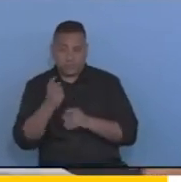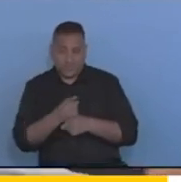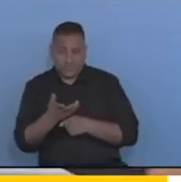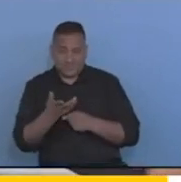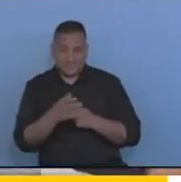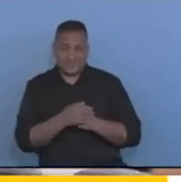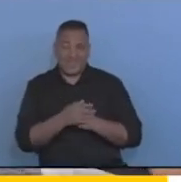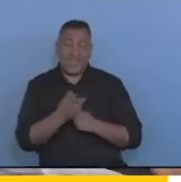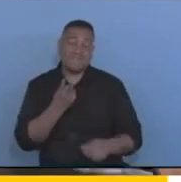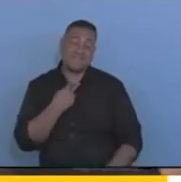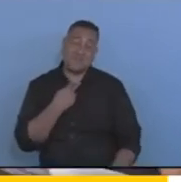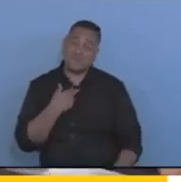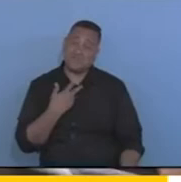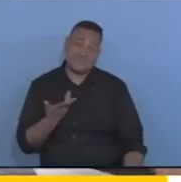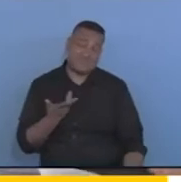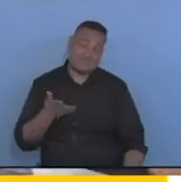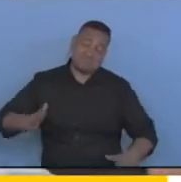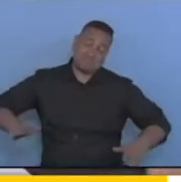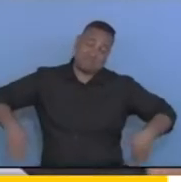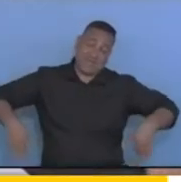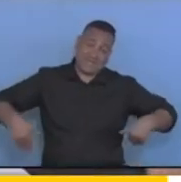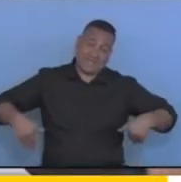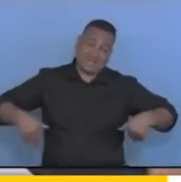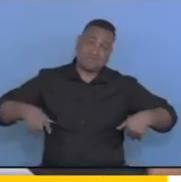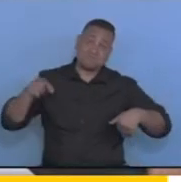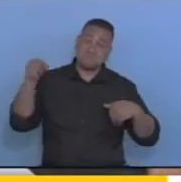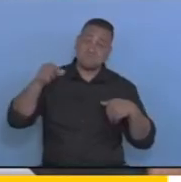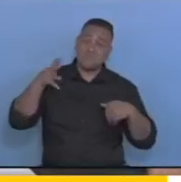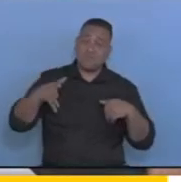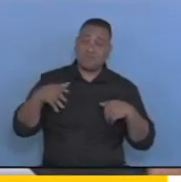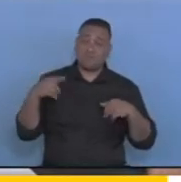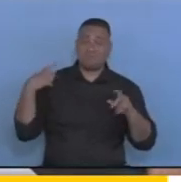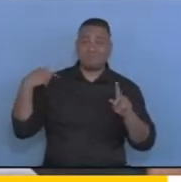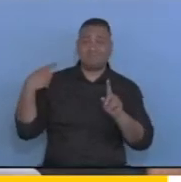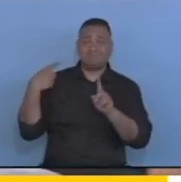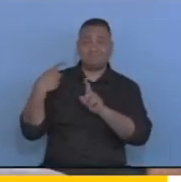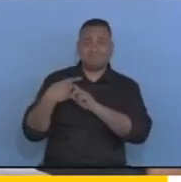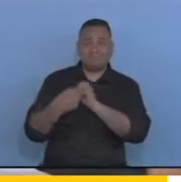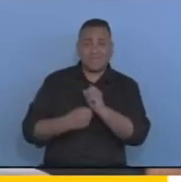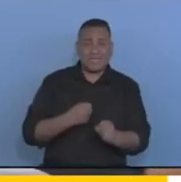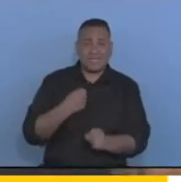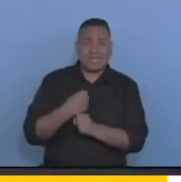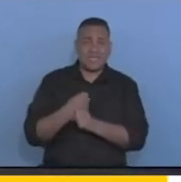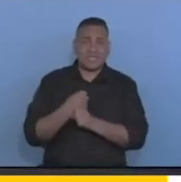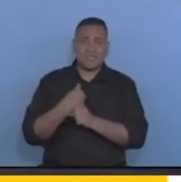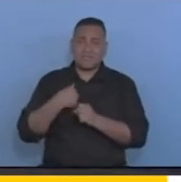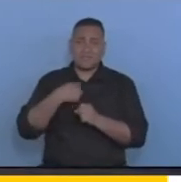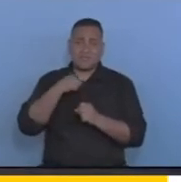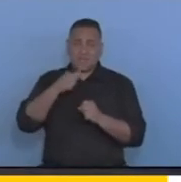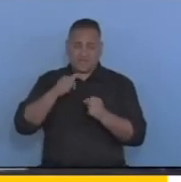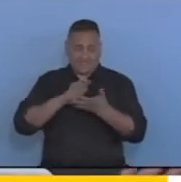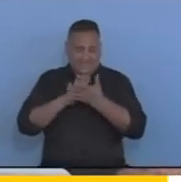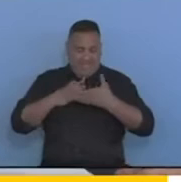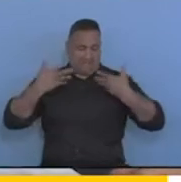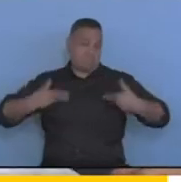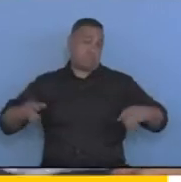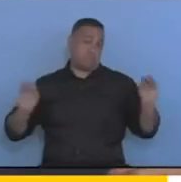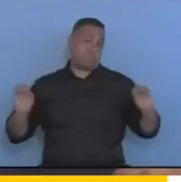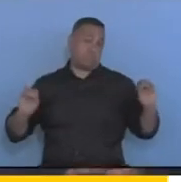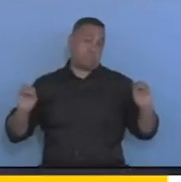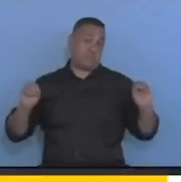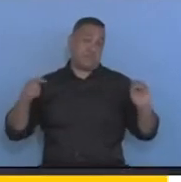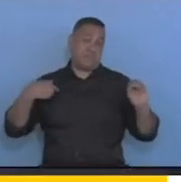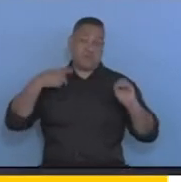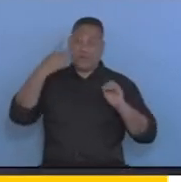Unfortunately, not yet. Right? Not yet. But because of my years of experience, I'm not going to be full of paint. Yeah. But if you go to my students, you'll see how they